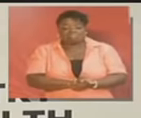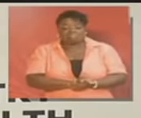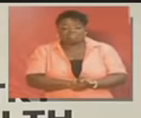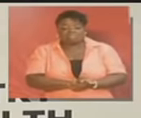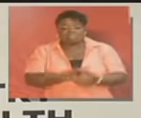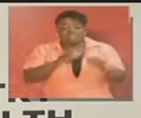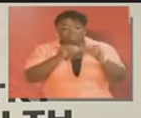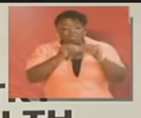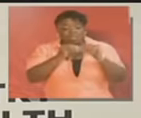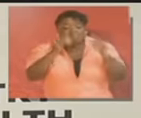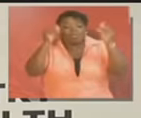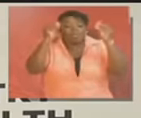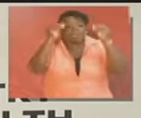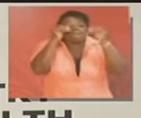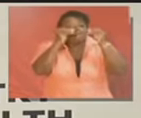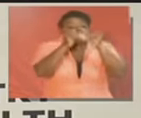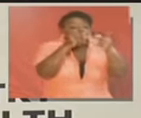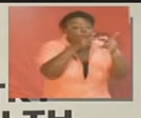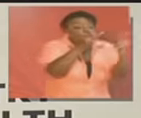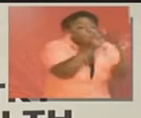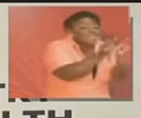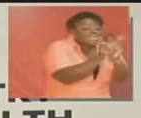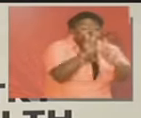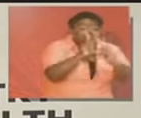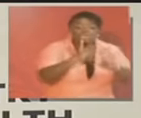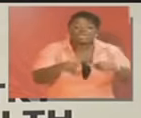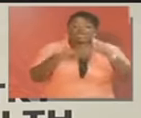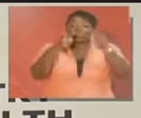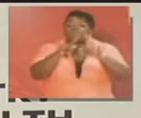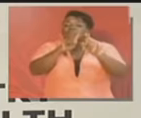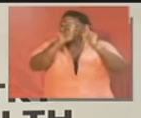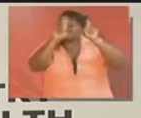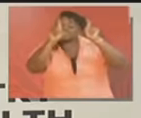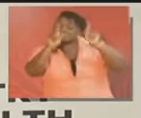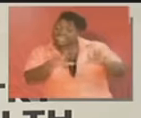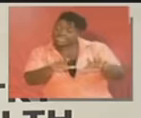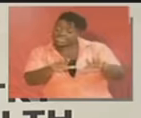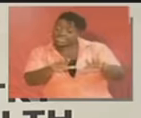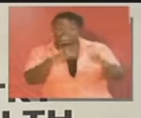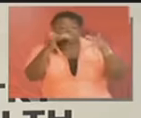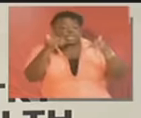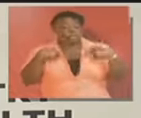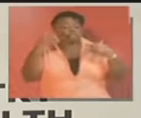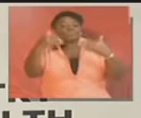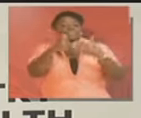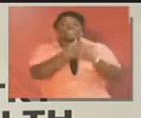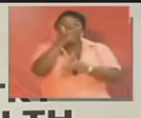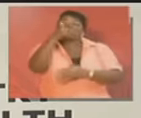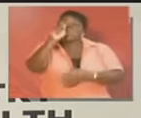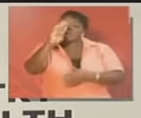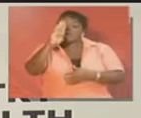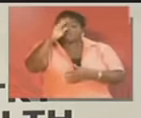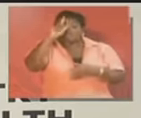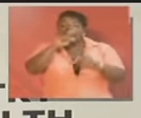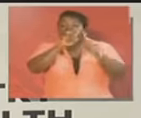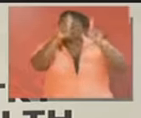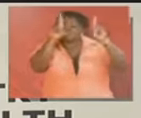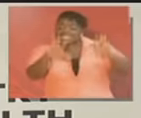expanded capacity quite significantly, so that there are now a few labs that actually do the testing